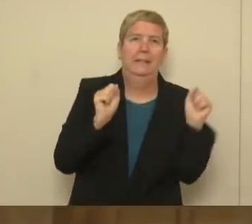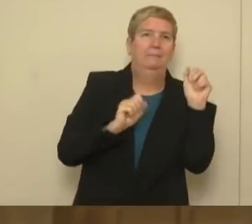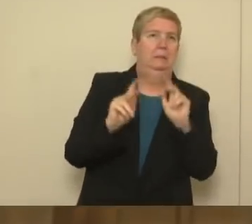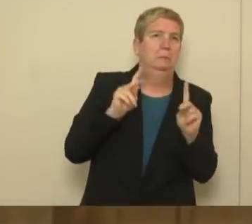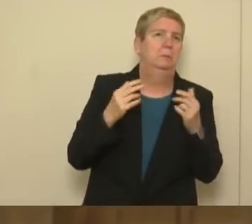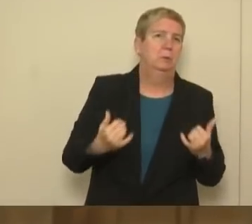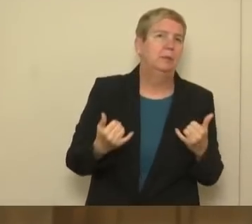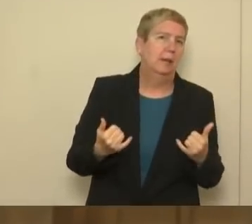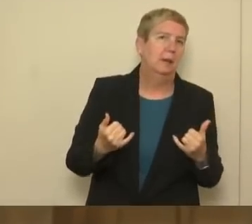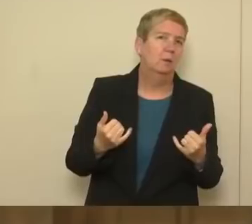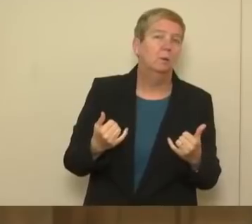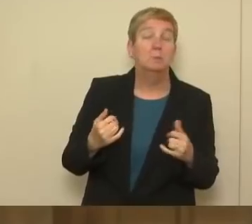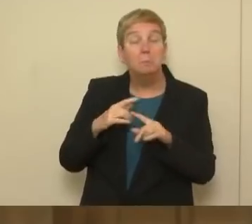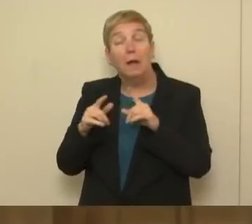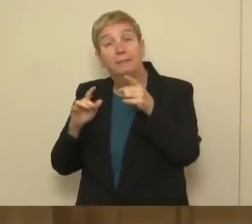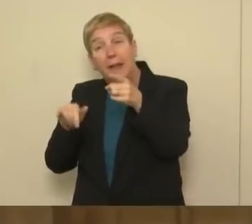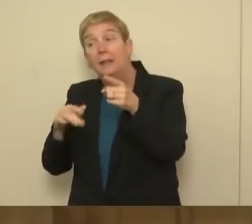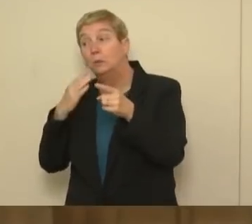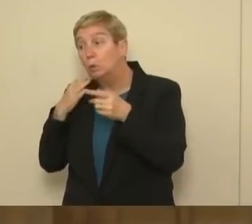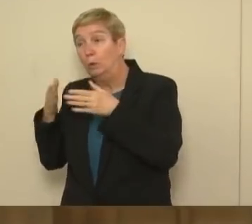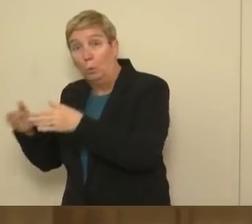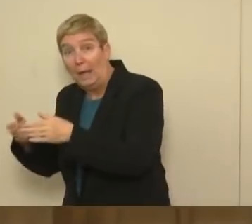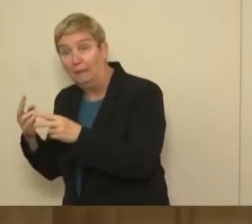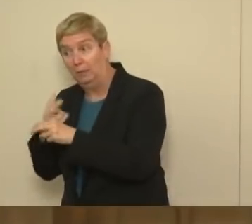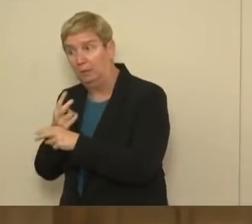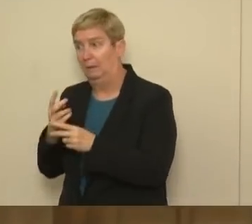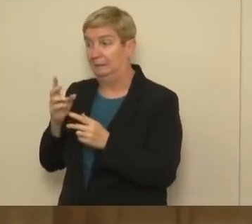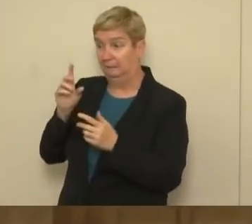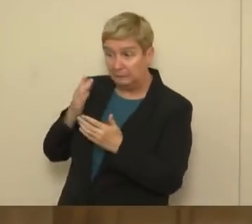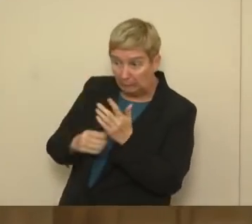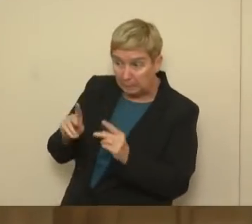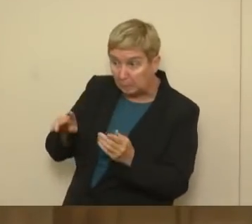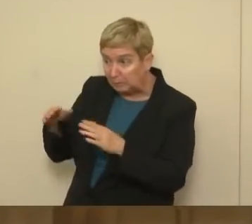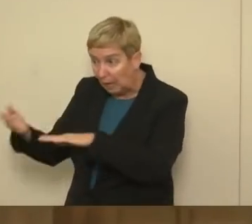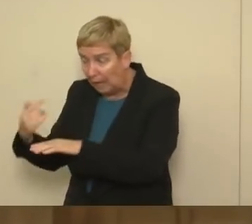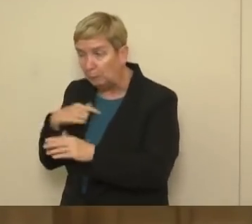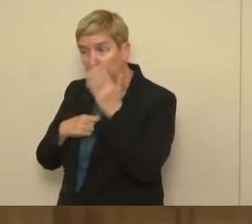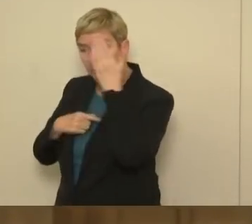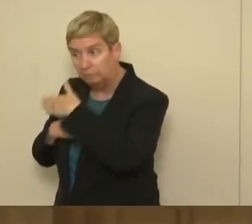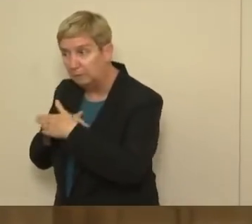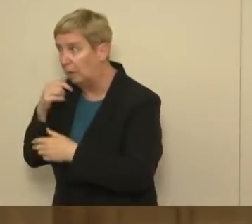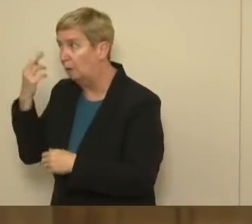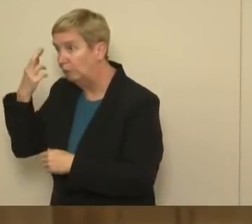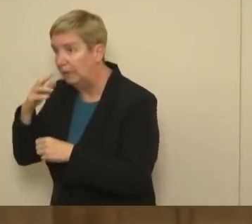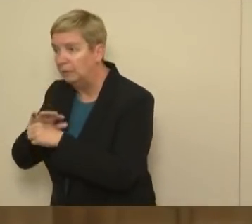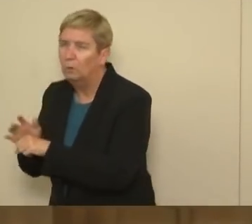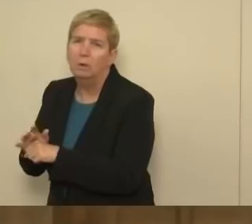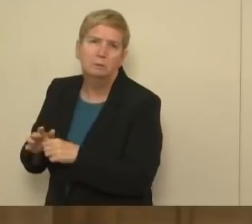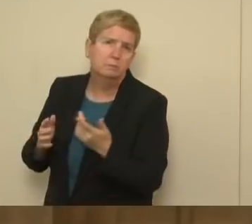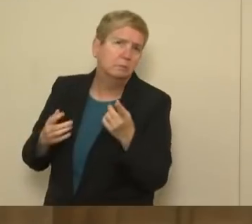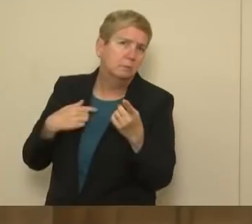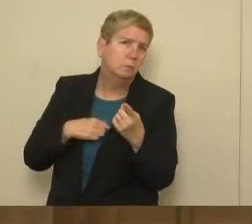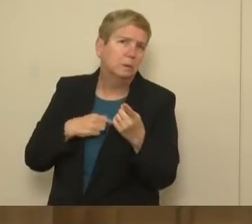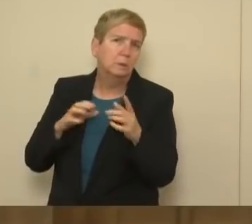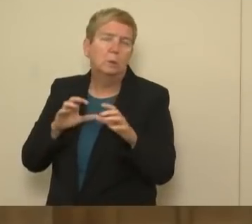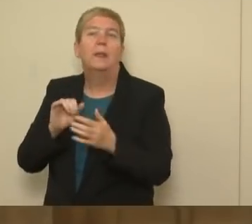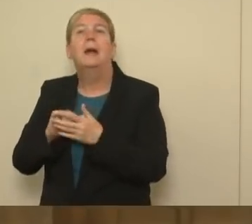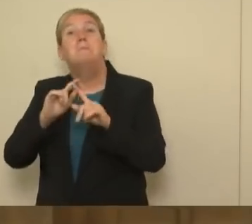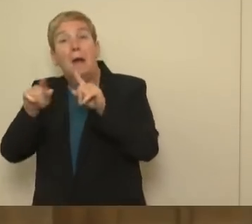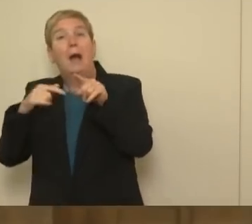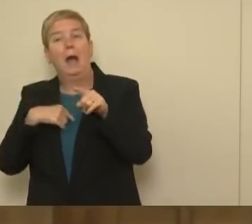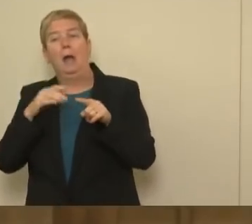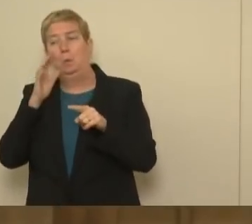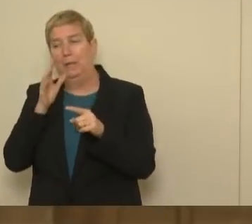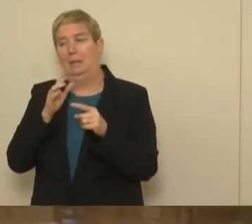So great question, and follow up with us, or we'll get back to you sometime in the next week to 10 days with what we find